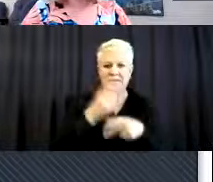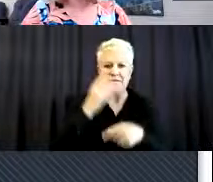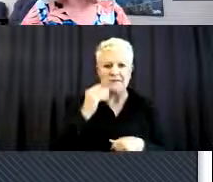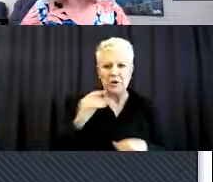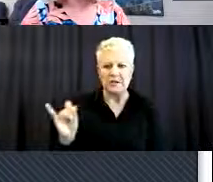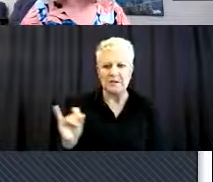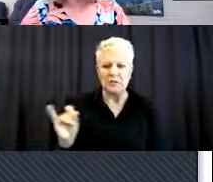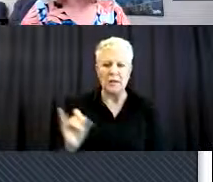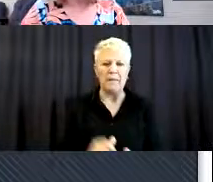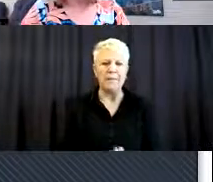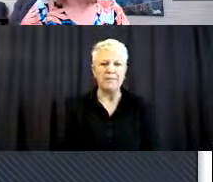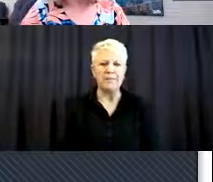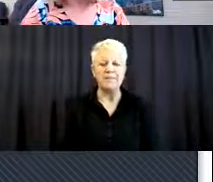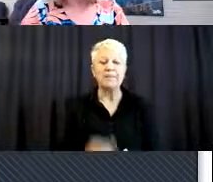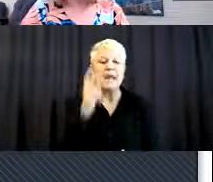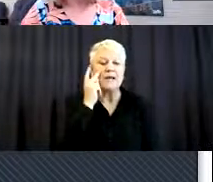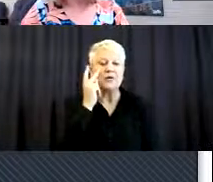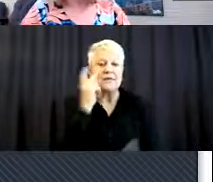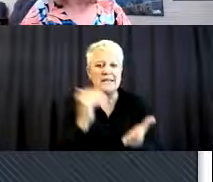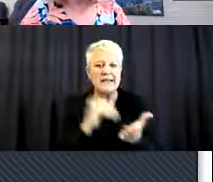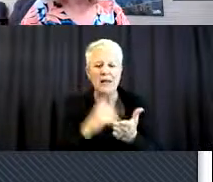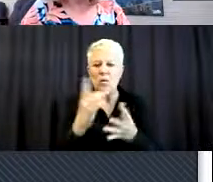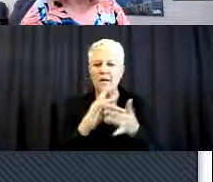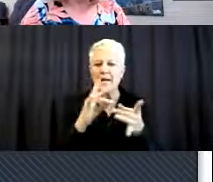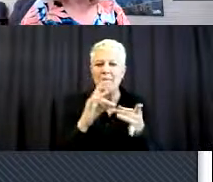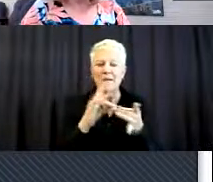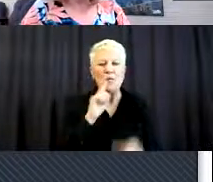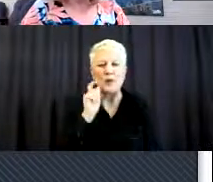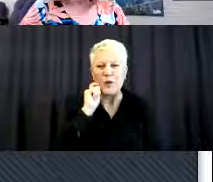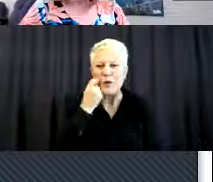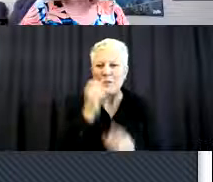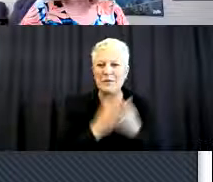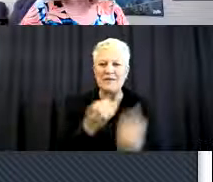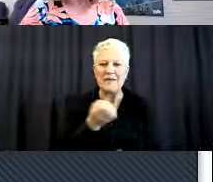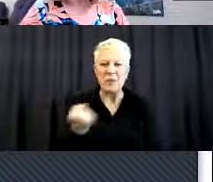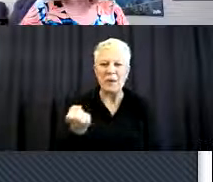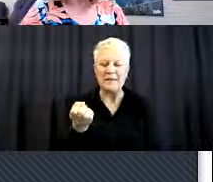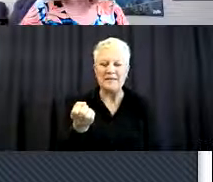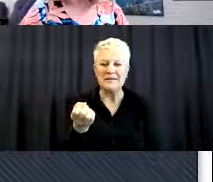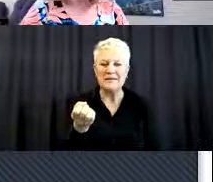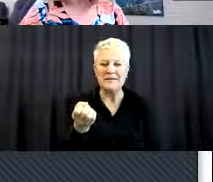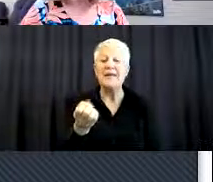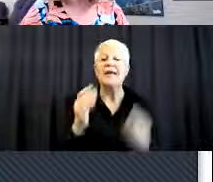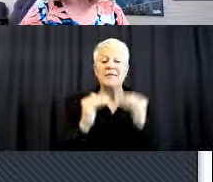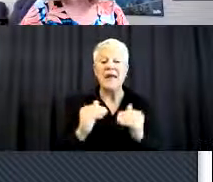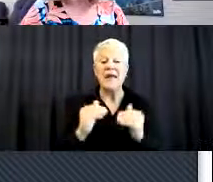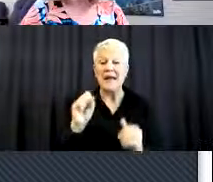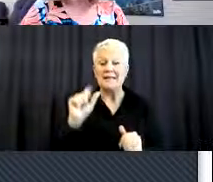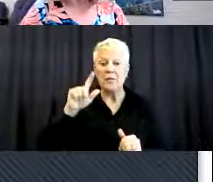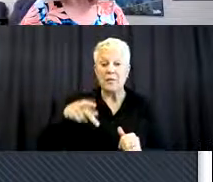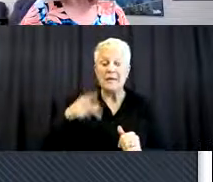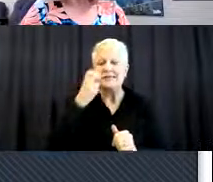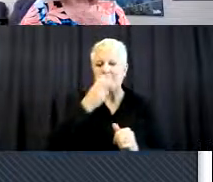well. And this is Kristen, a comment, such a cool piece of equipment. And then SLP here, speech